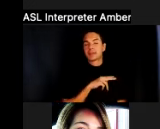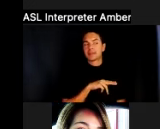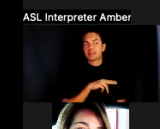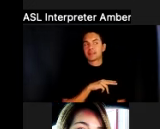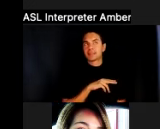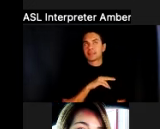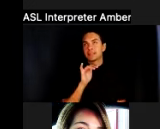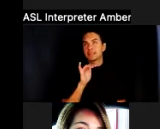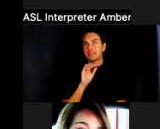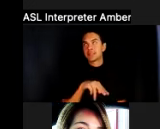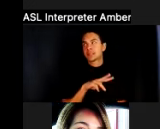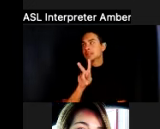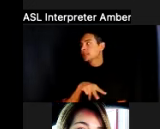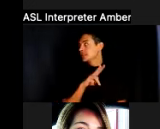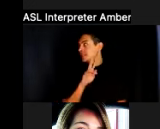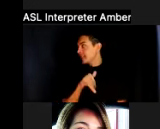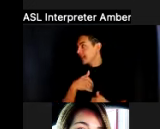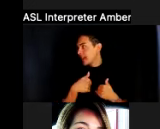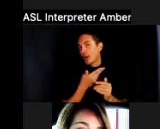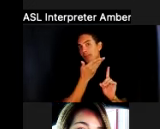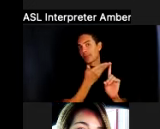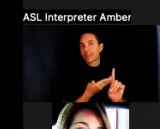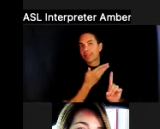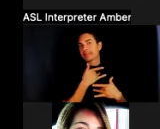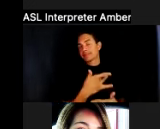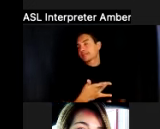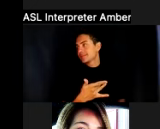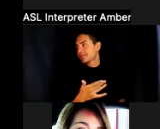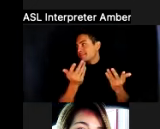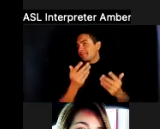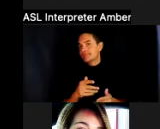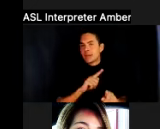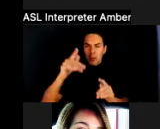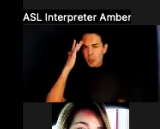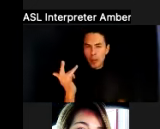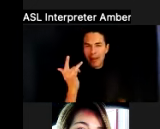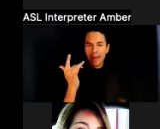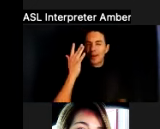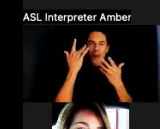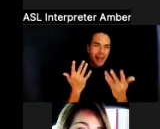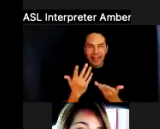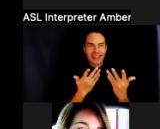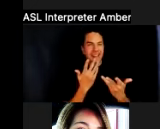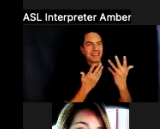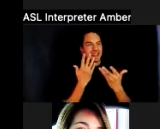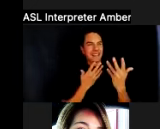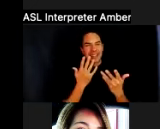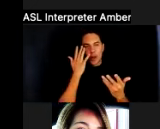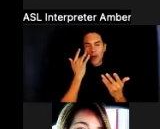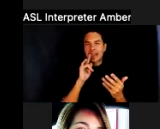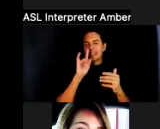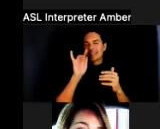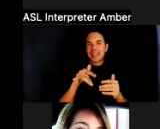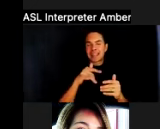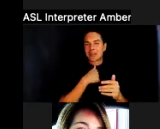like how they are. And like, okay, that's how they are. Like, why? But how is that? You know, like there's a thing of like, how is that sort of what